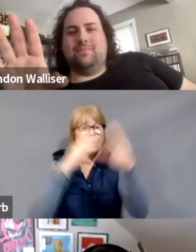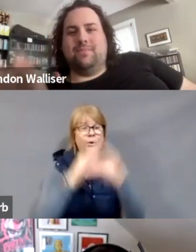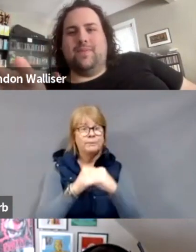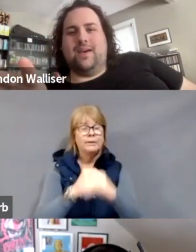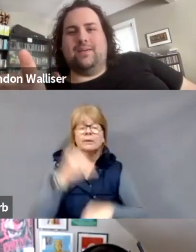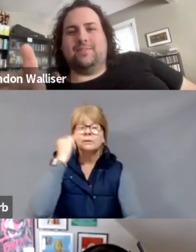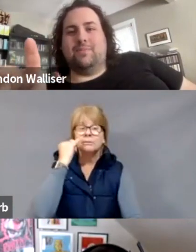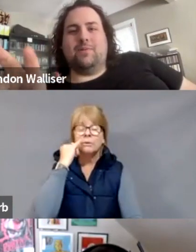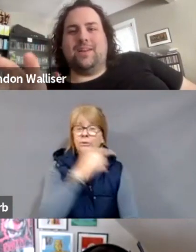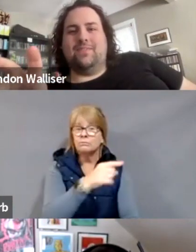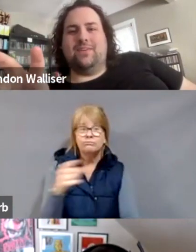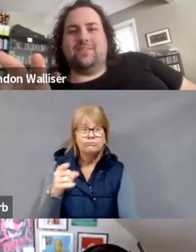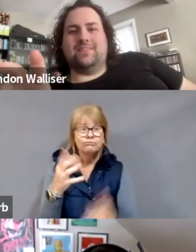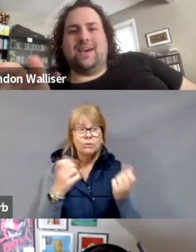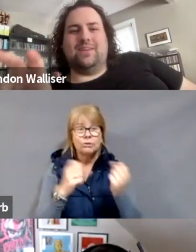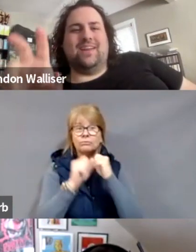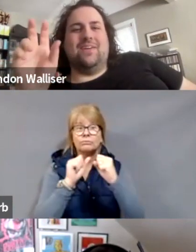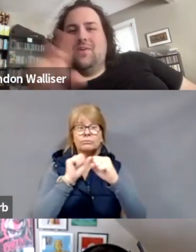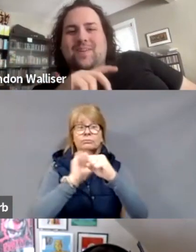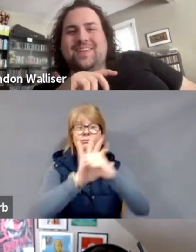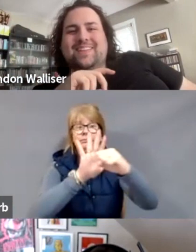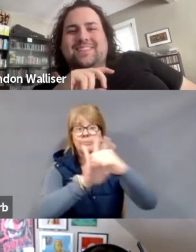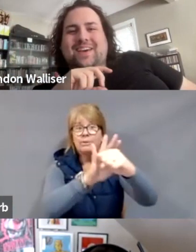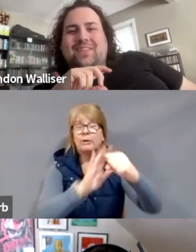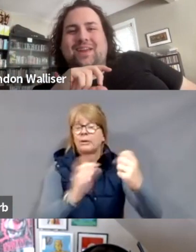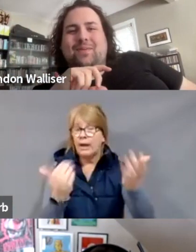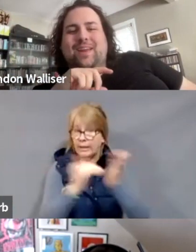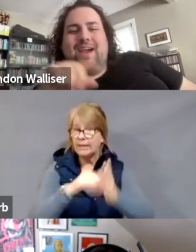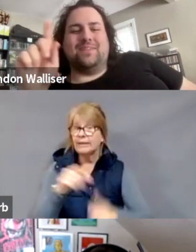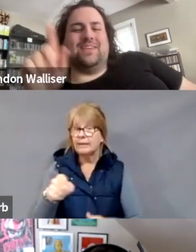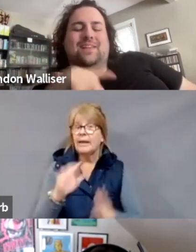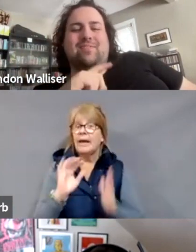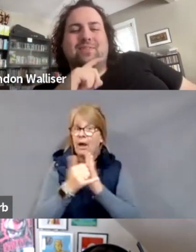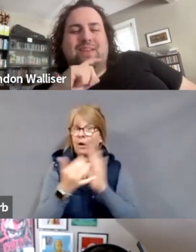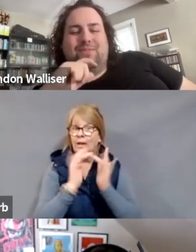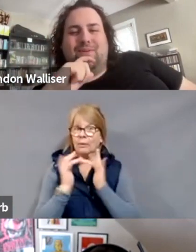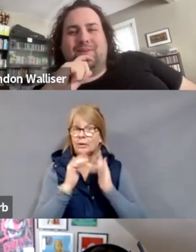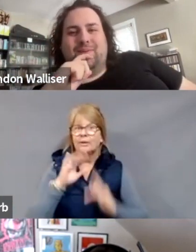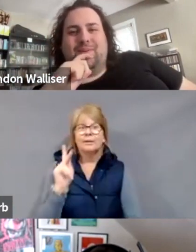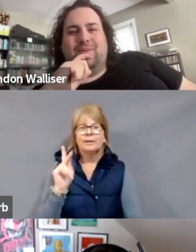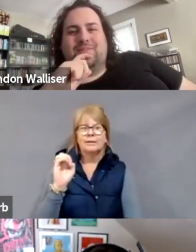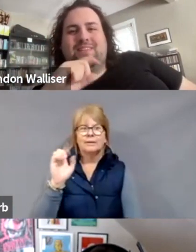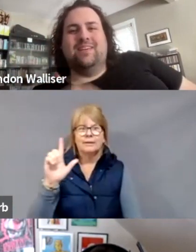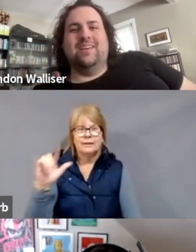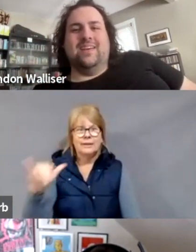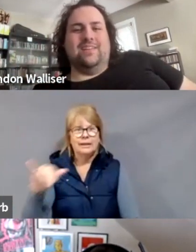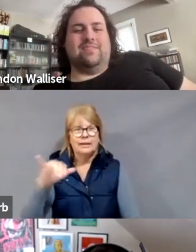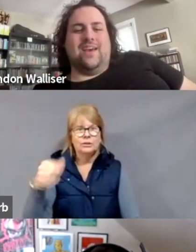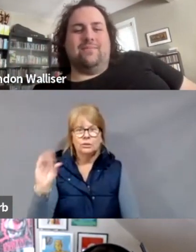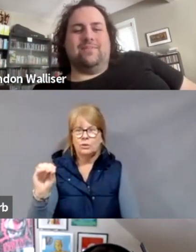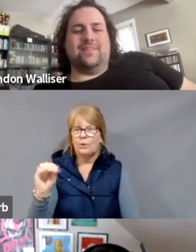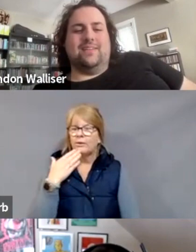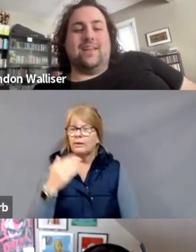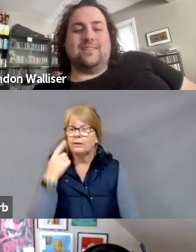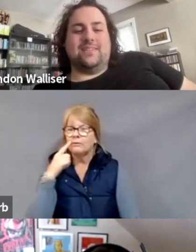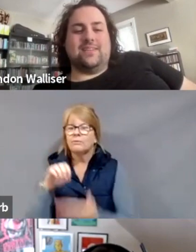to just promote any of their stuff that's happening, once again, this is how the networking happens. Kelly Jo, thank you for already putting the Cursed in